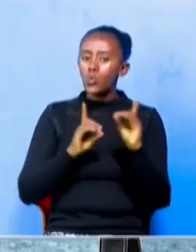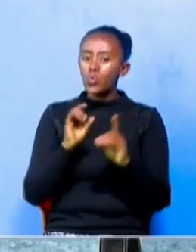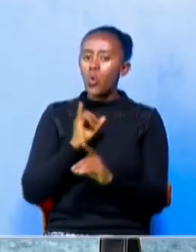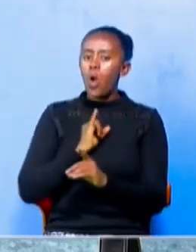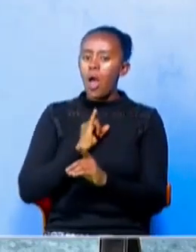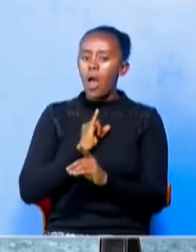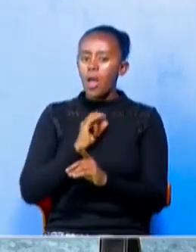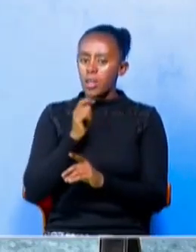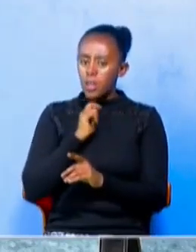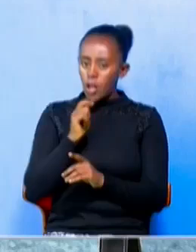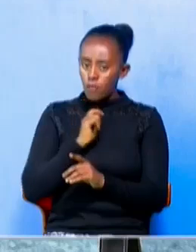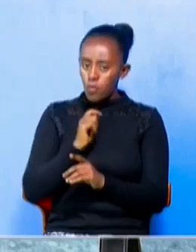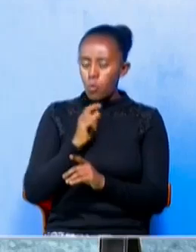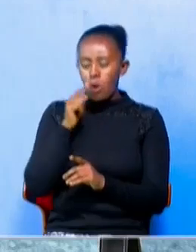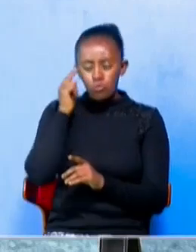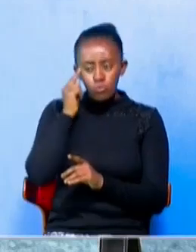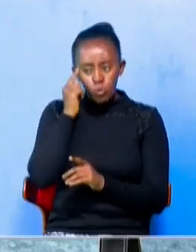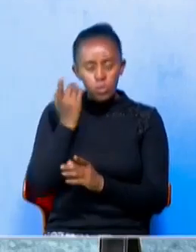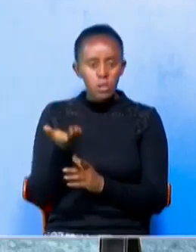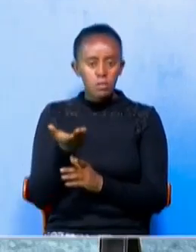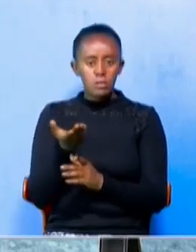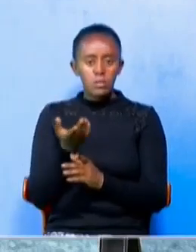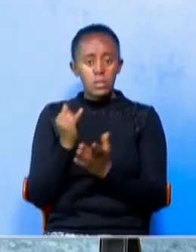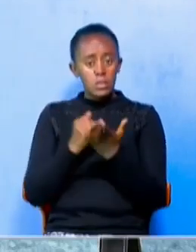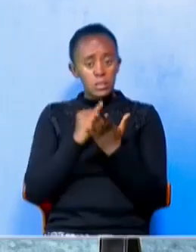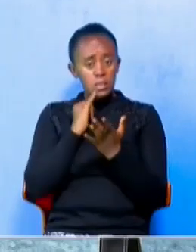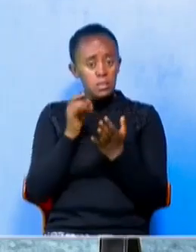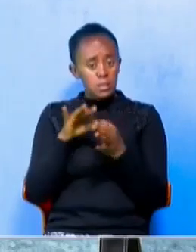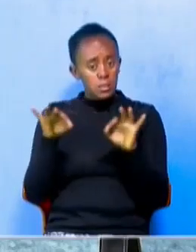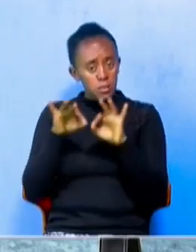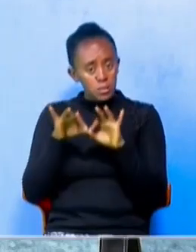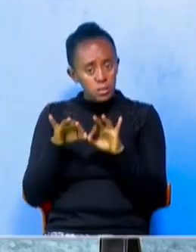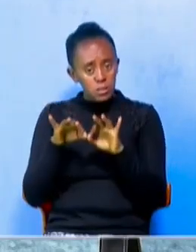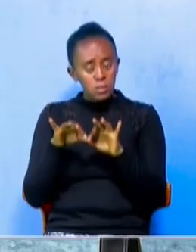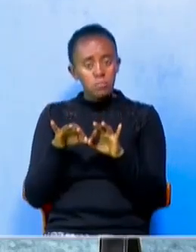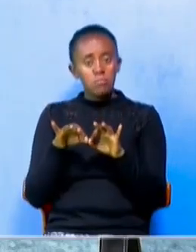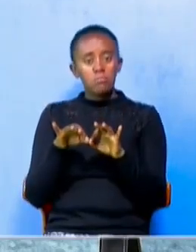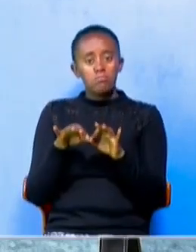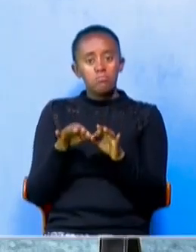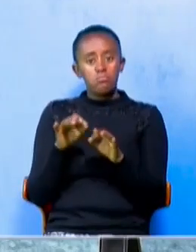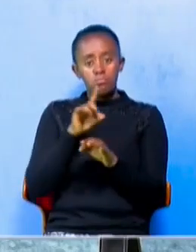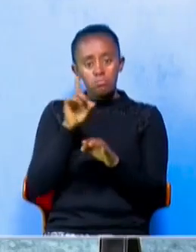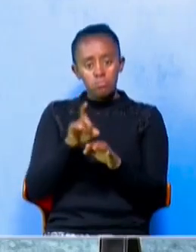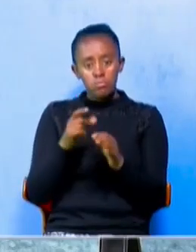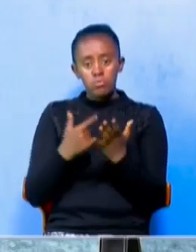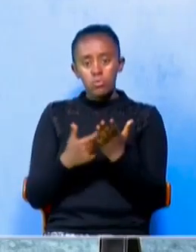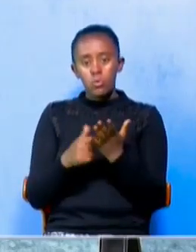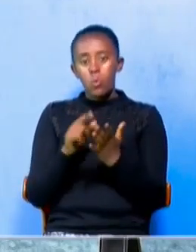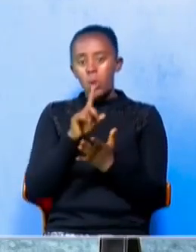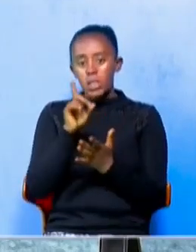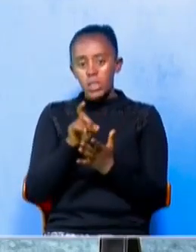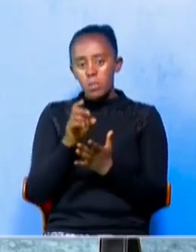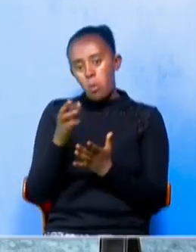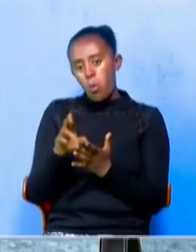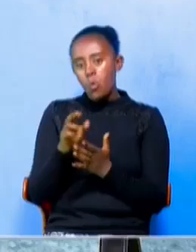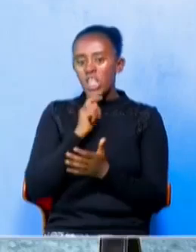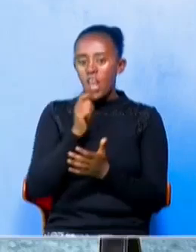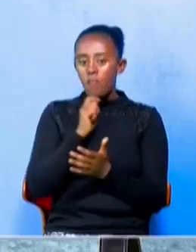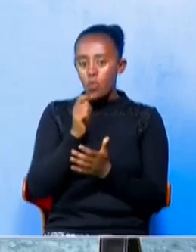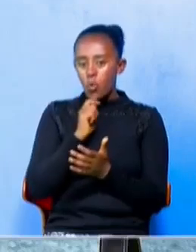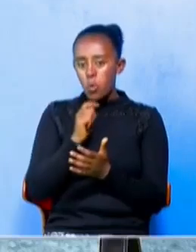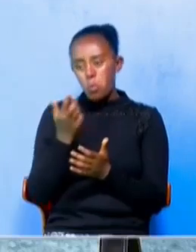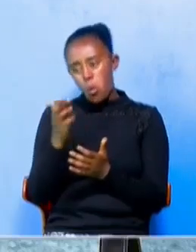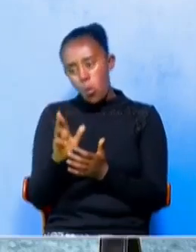him? What's your concern? Is it necessary? A kind of question that you are asking him or interviewing him